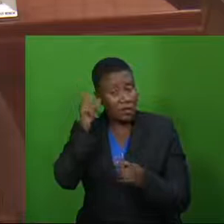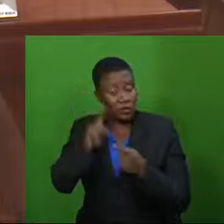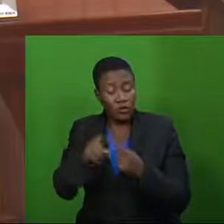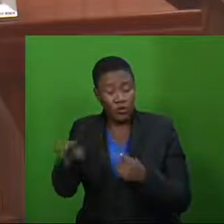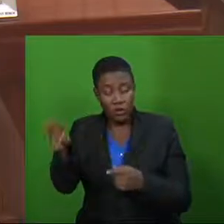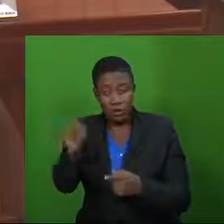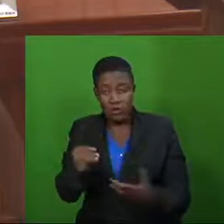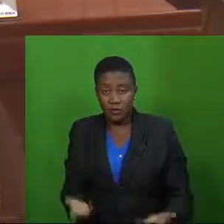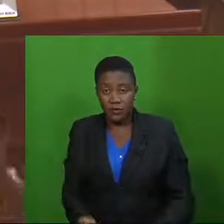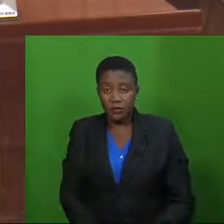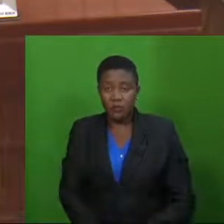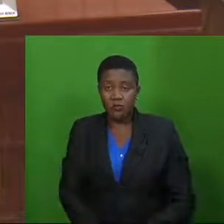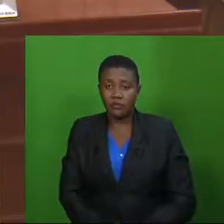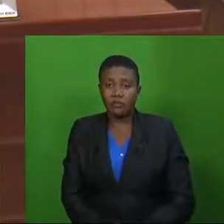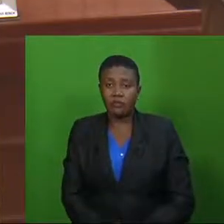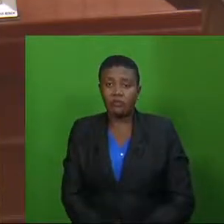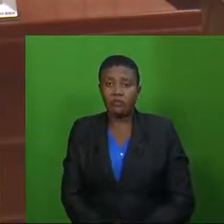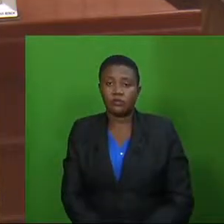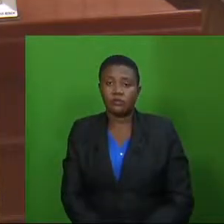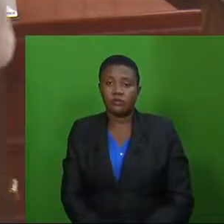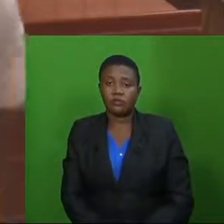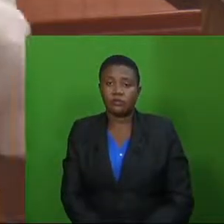order. I'm most grateful.